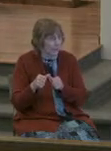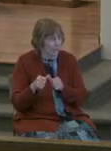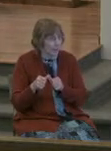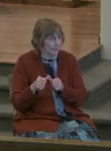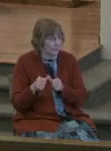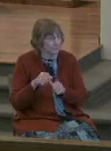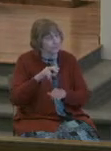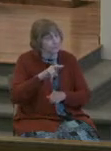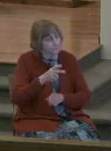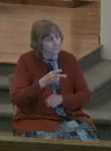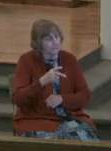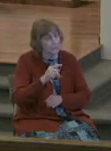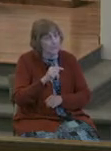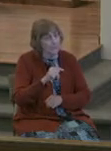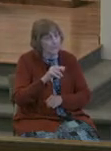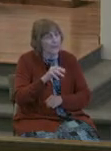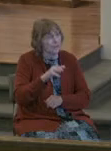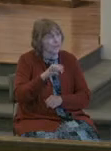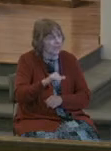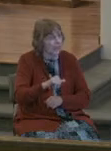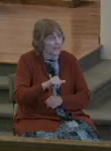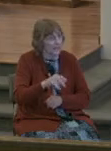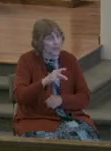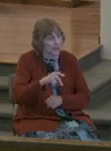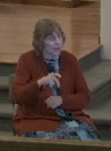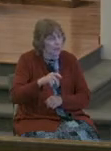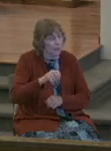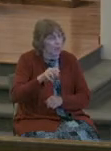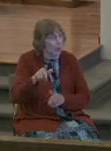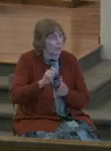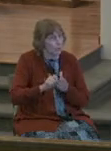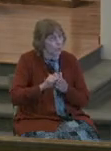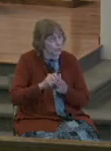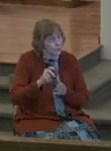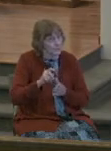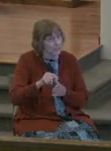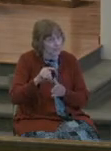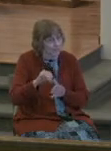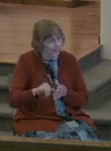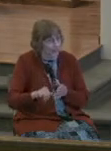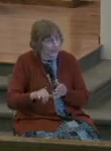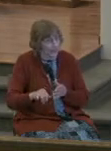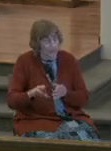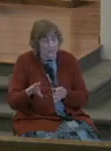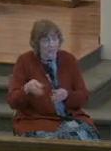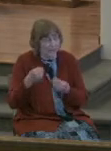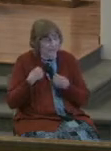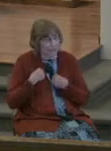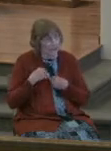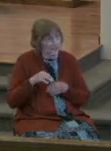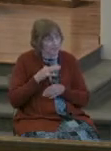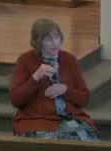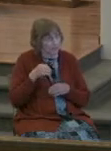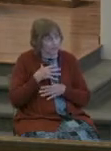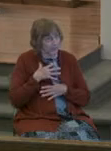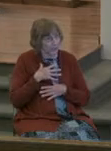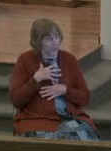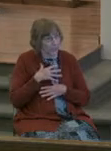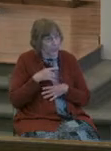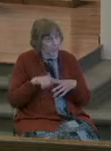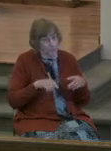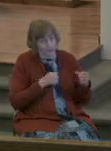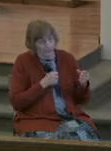2 Timothy, Paul wrote to Timothy and he said, God has not given us a spirit of fear, but of